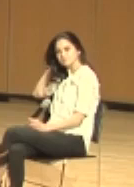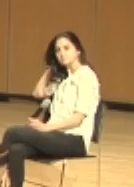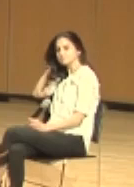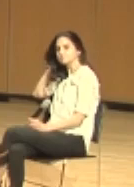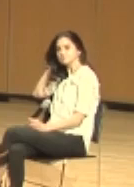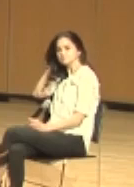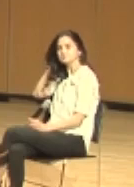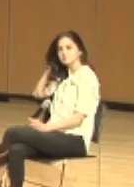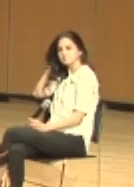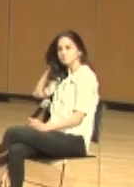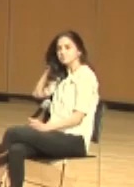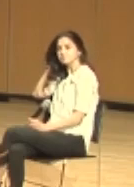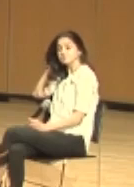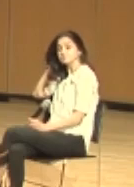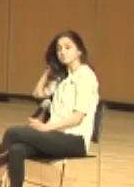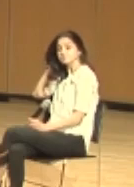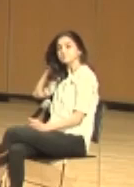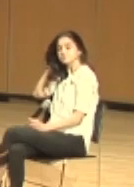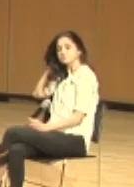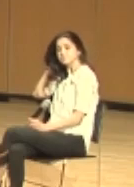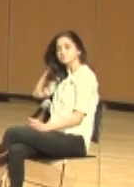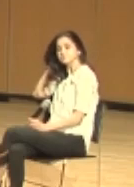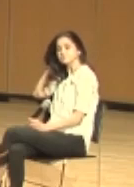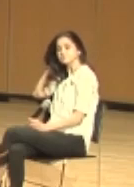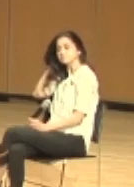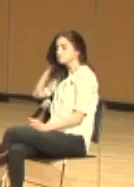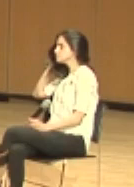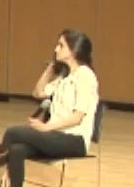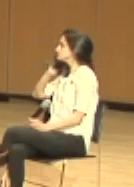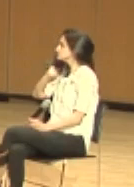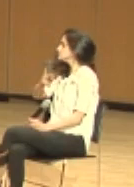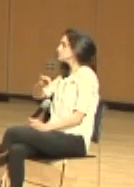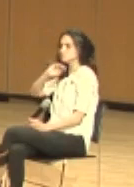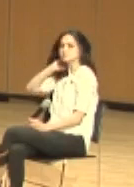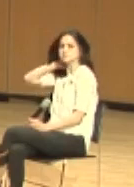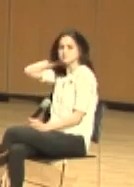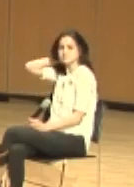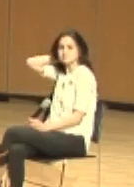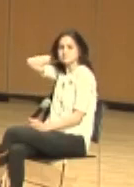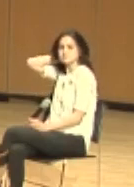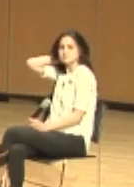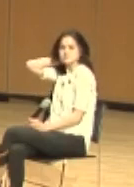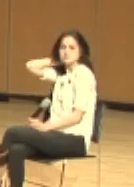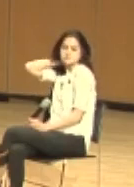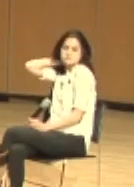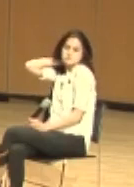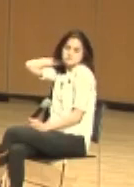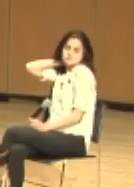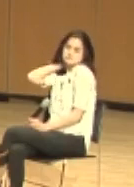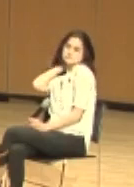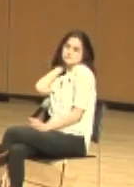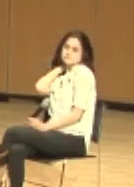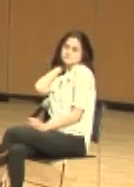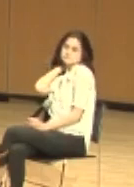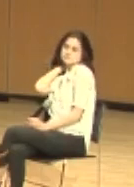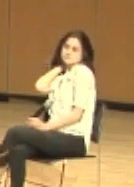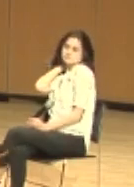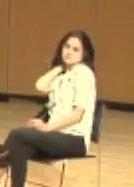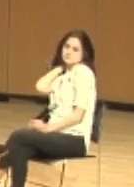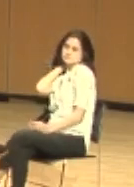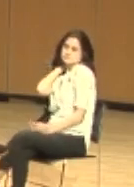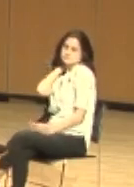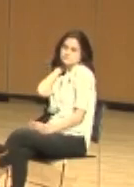somewhere then you're like wait wait we have to go we have to go and then the dimension of like the the character who's Gras